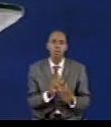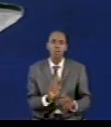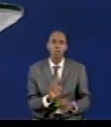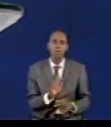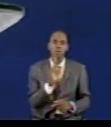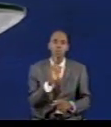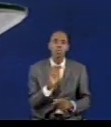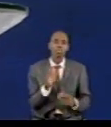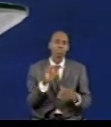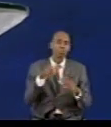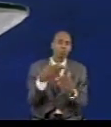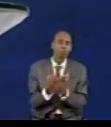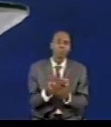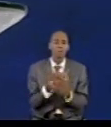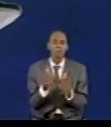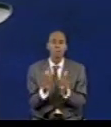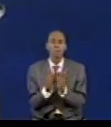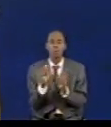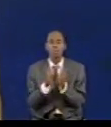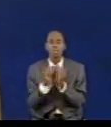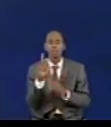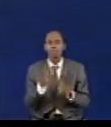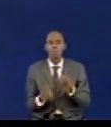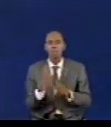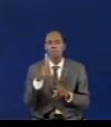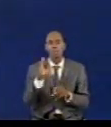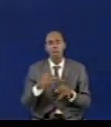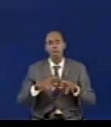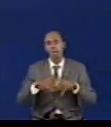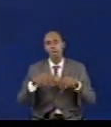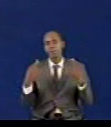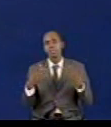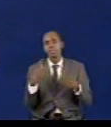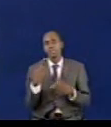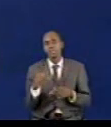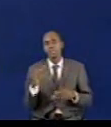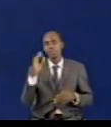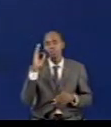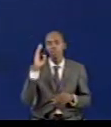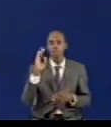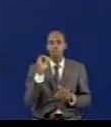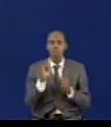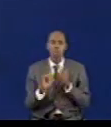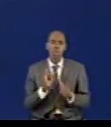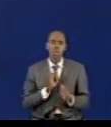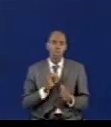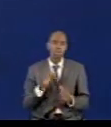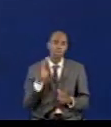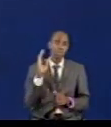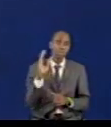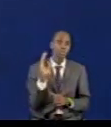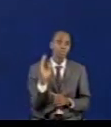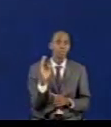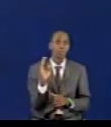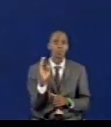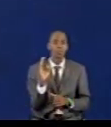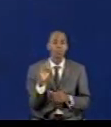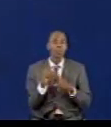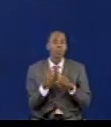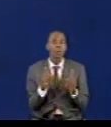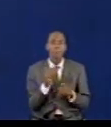and communicated unto them that gospel which I preach among the Gentiles, but